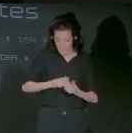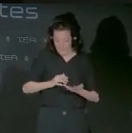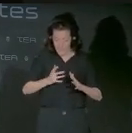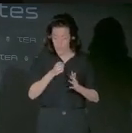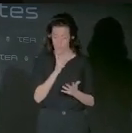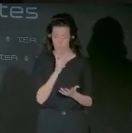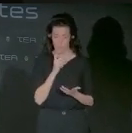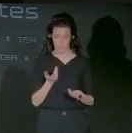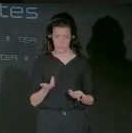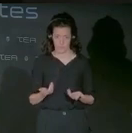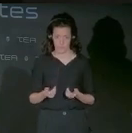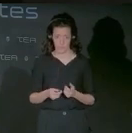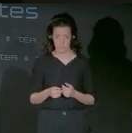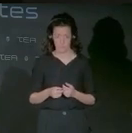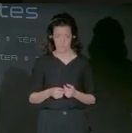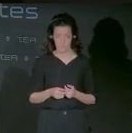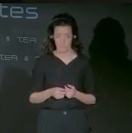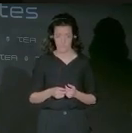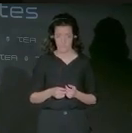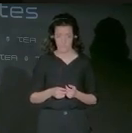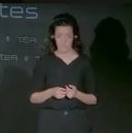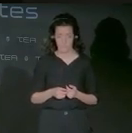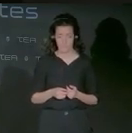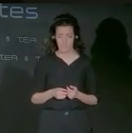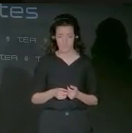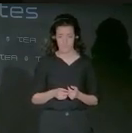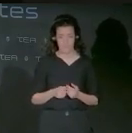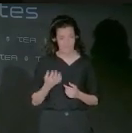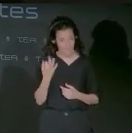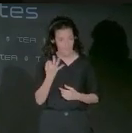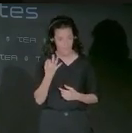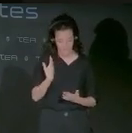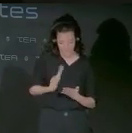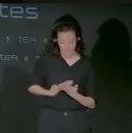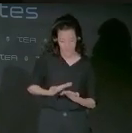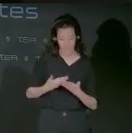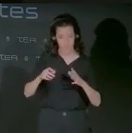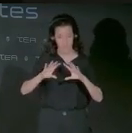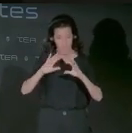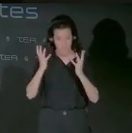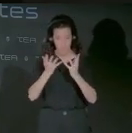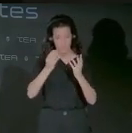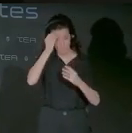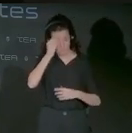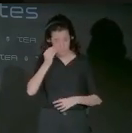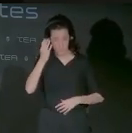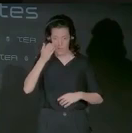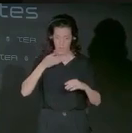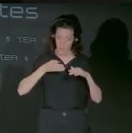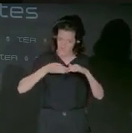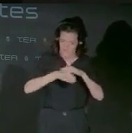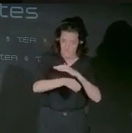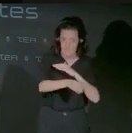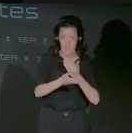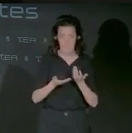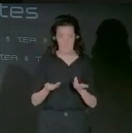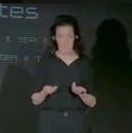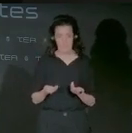world that is available on so many different levels? So I think it will come to balancing